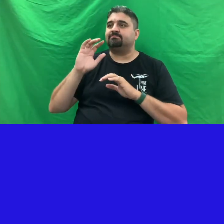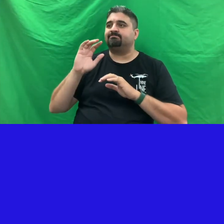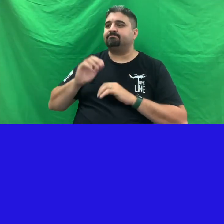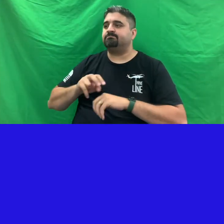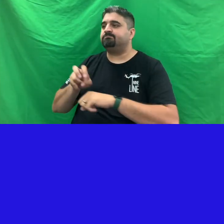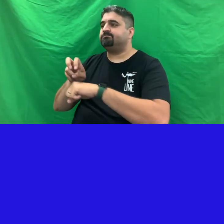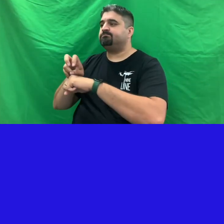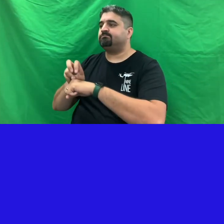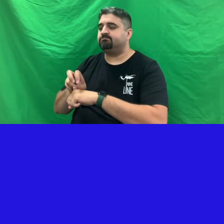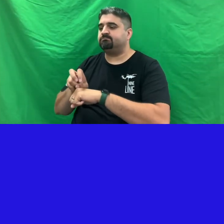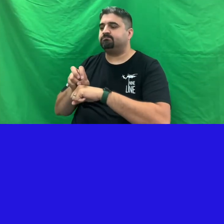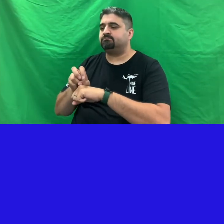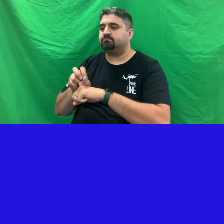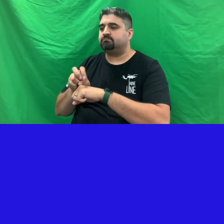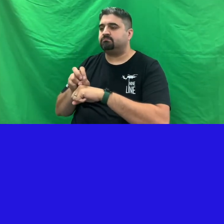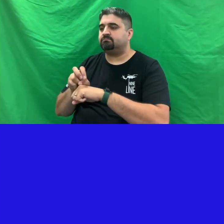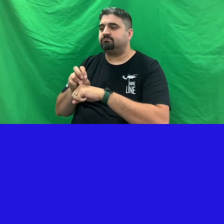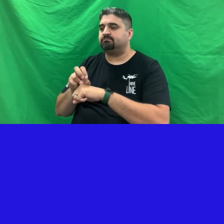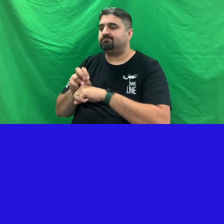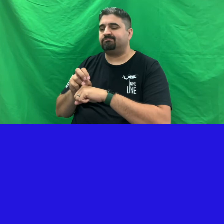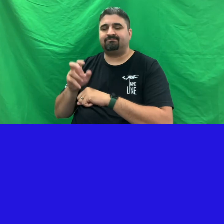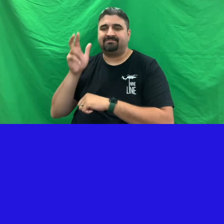your best friend, Toad."